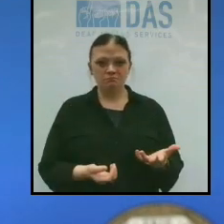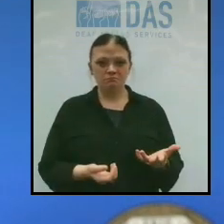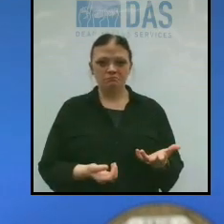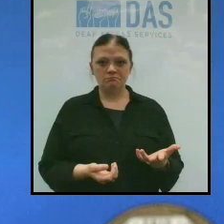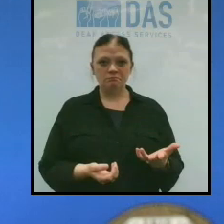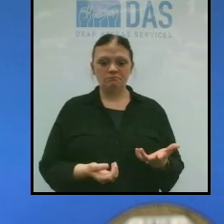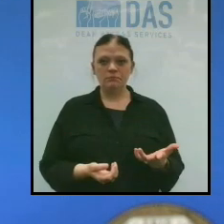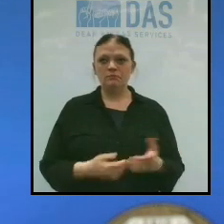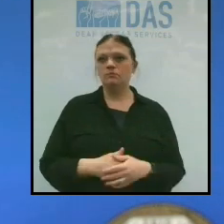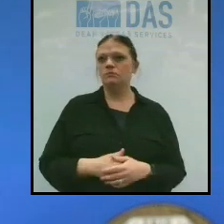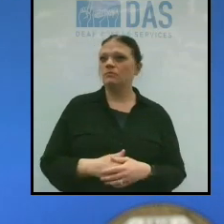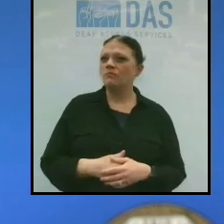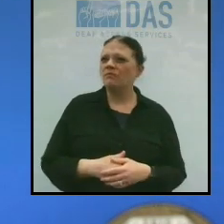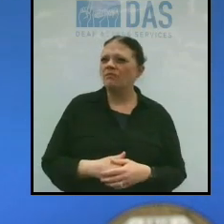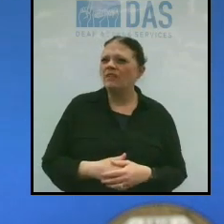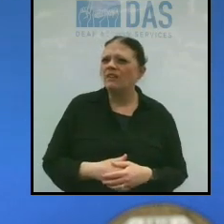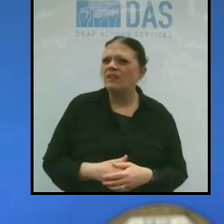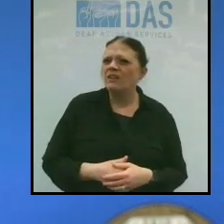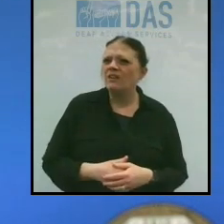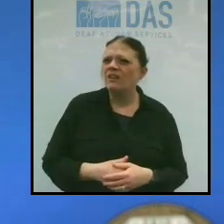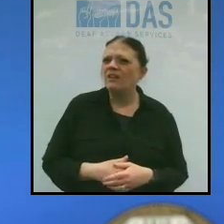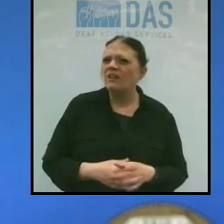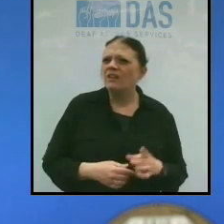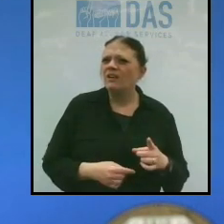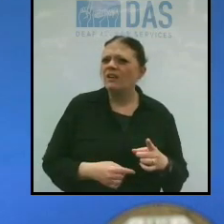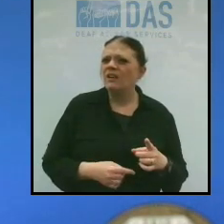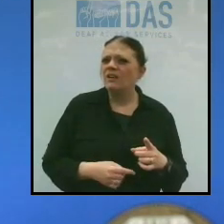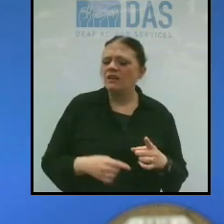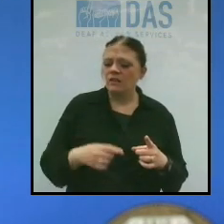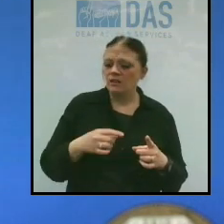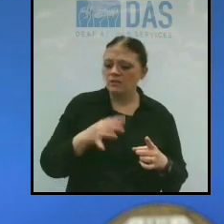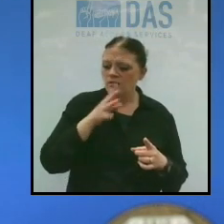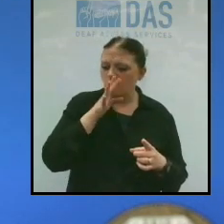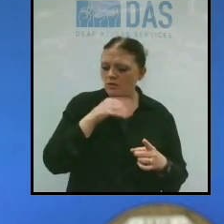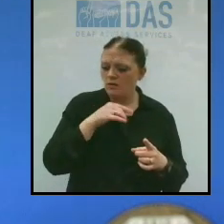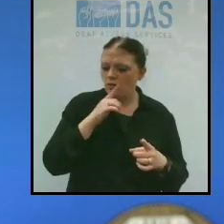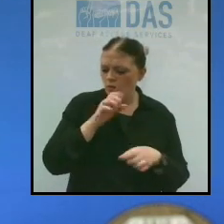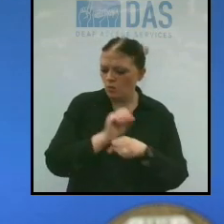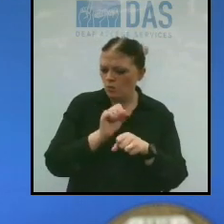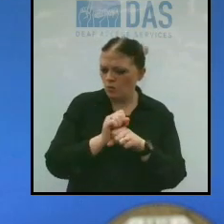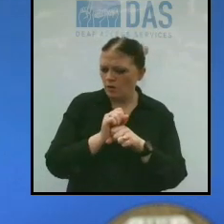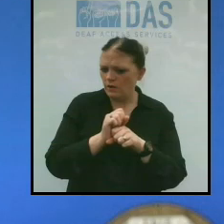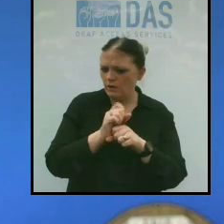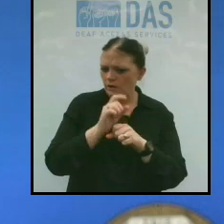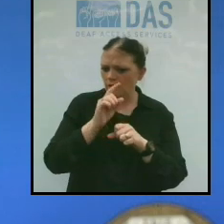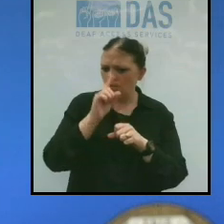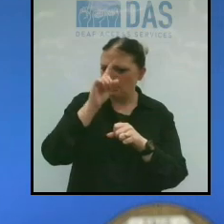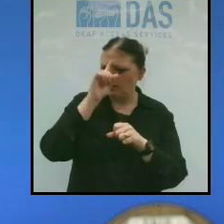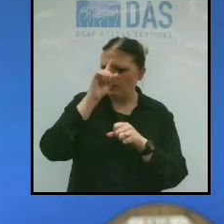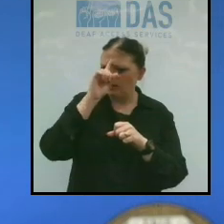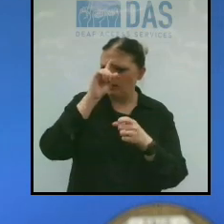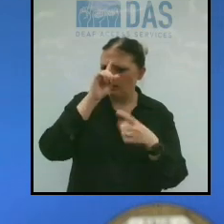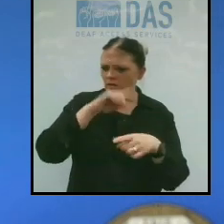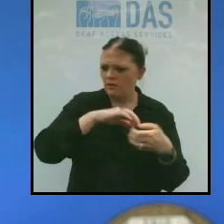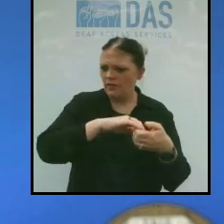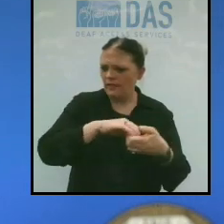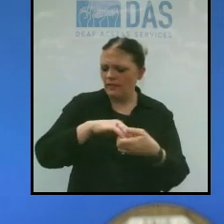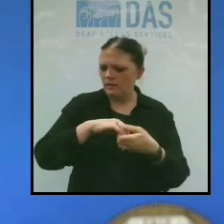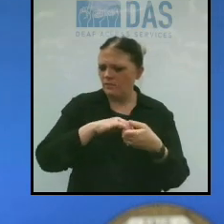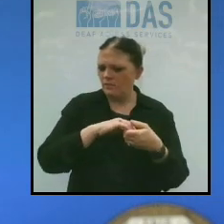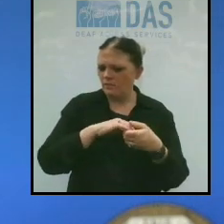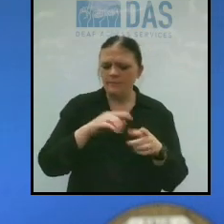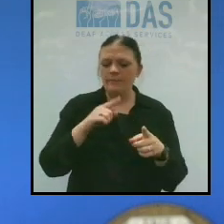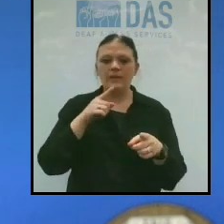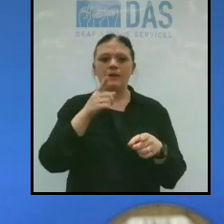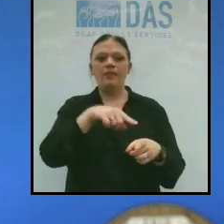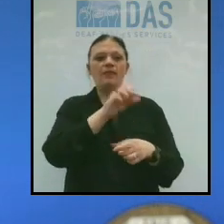it comes to... Are you working collectively, I'm sorry, Mark, are you working collaboratively with the Bills on a contingency plan? Well, they're working with the